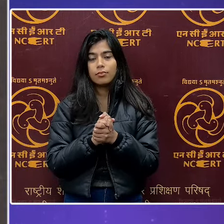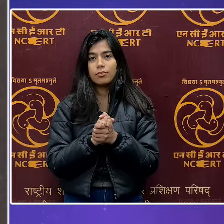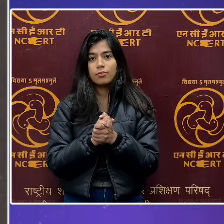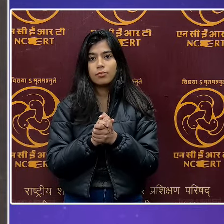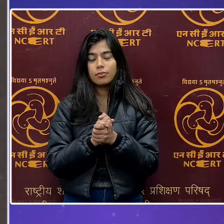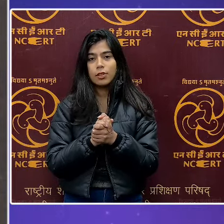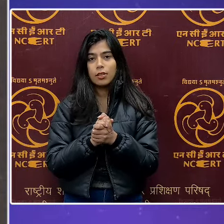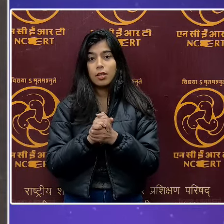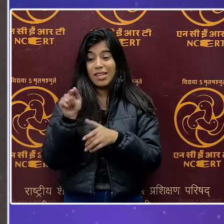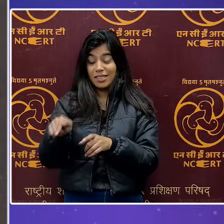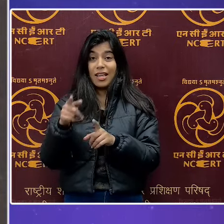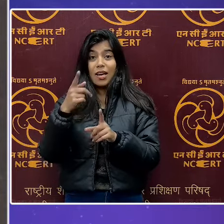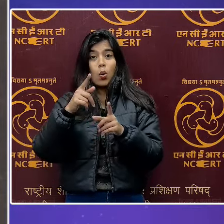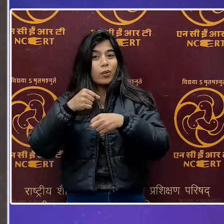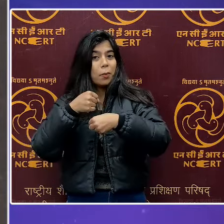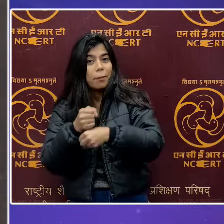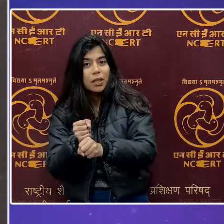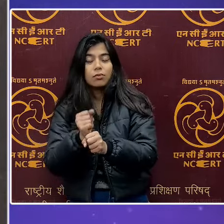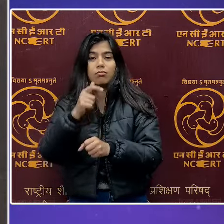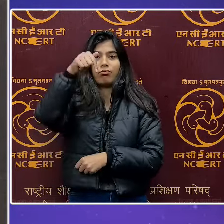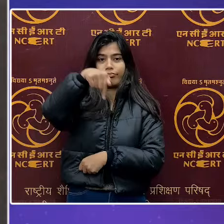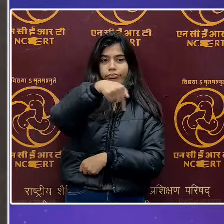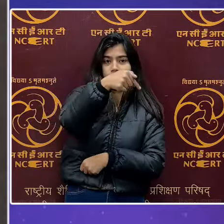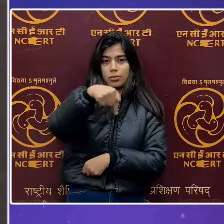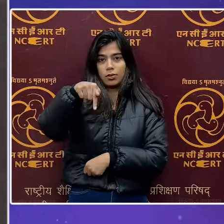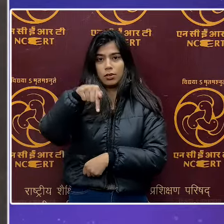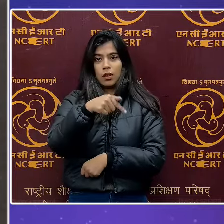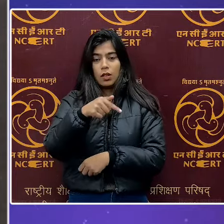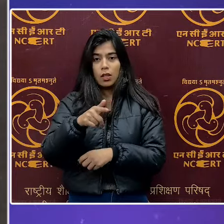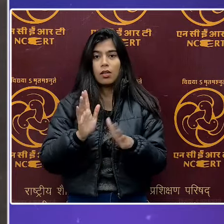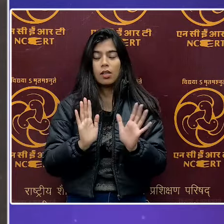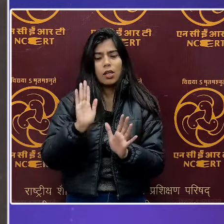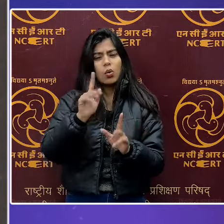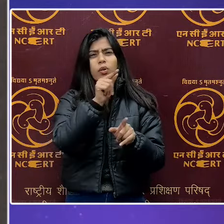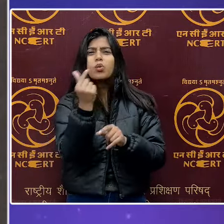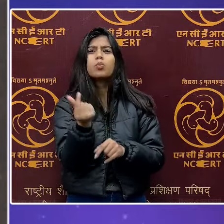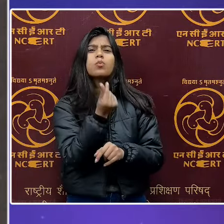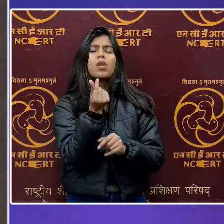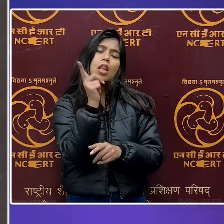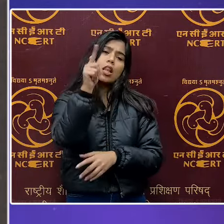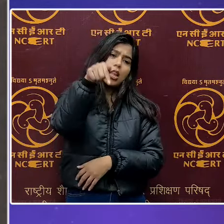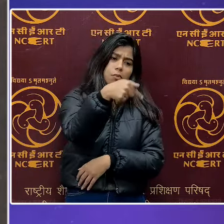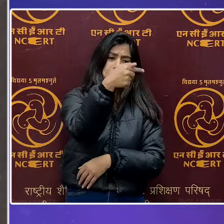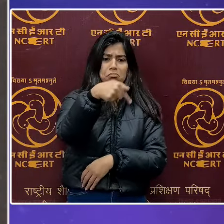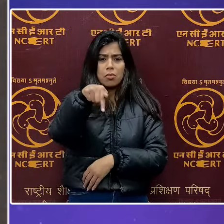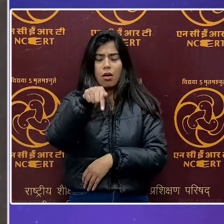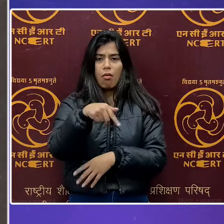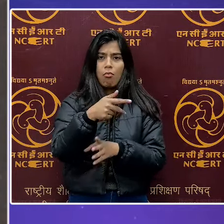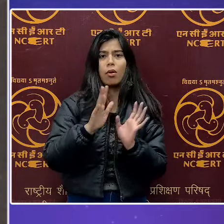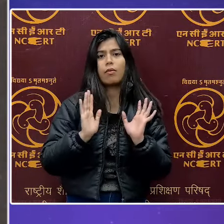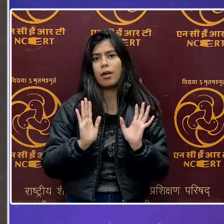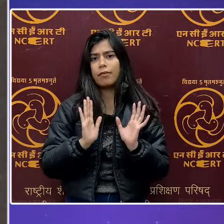this becomes a pendulum. It is exactly like a swing only basically. If I pull it to one